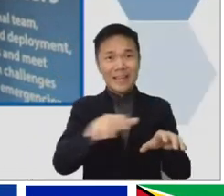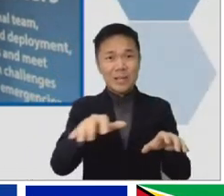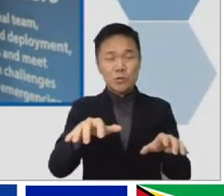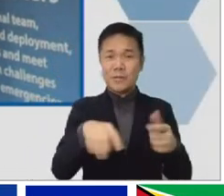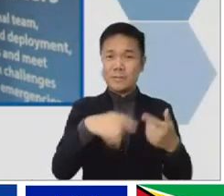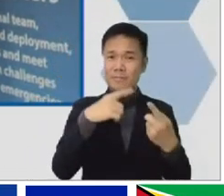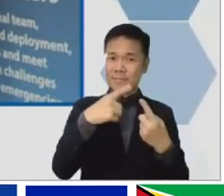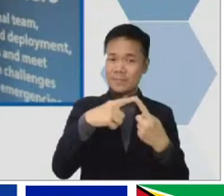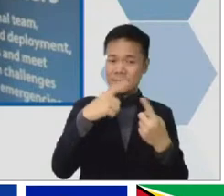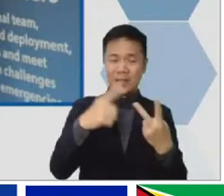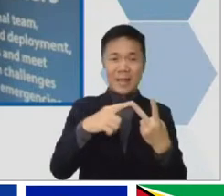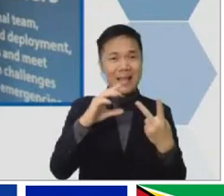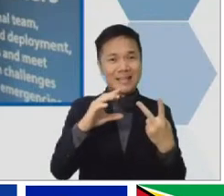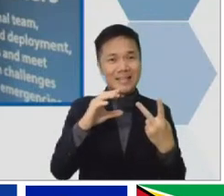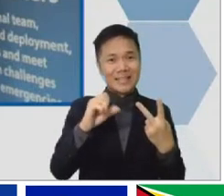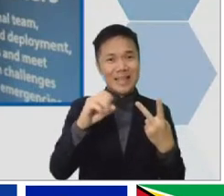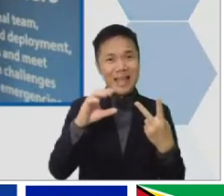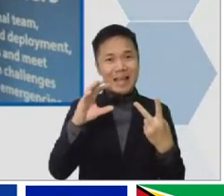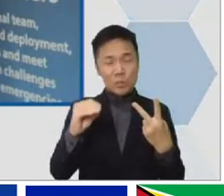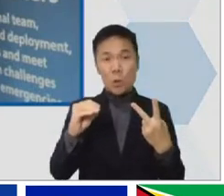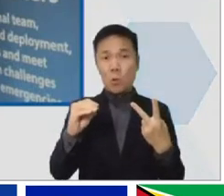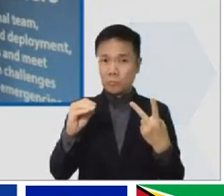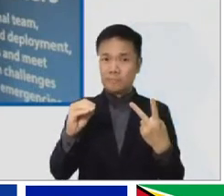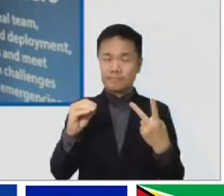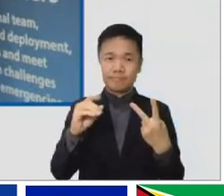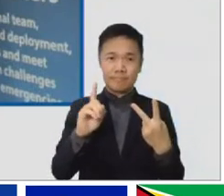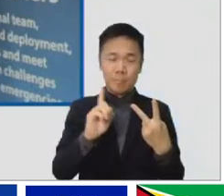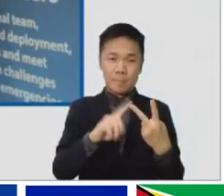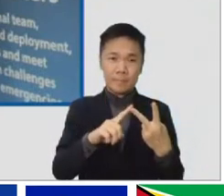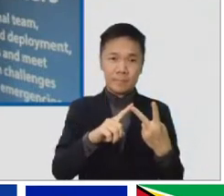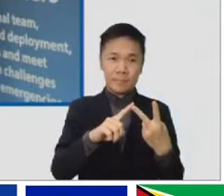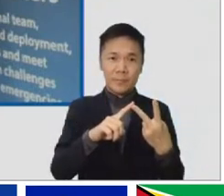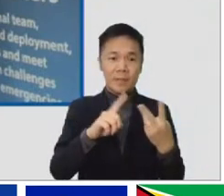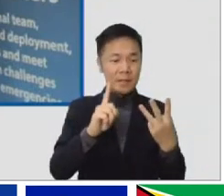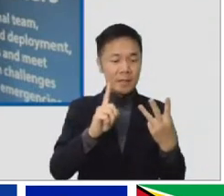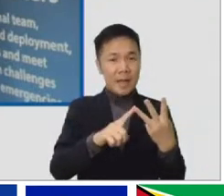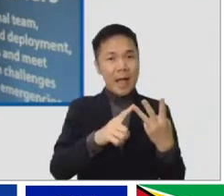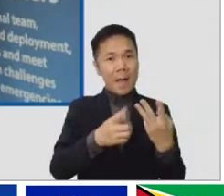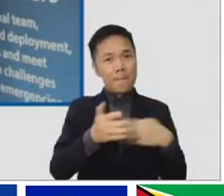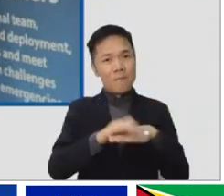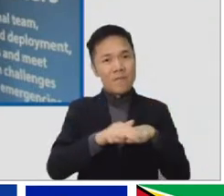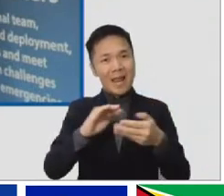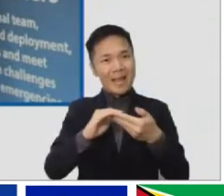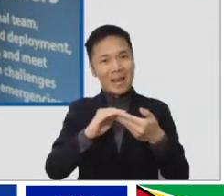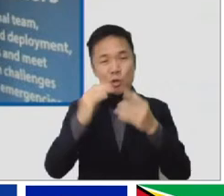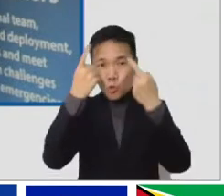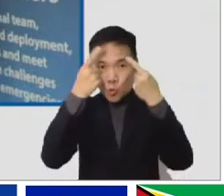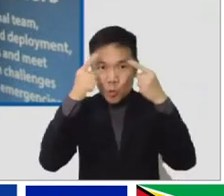at large, including professionals, academia, and community. The